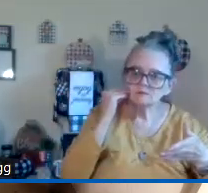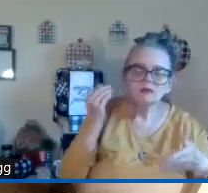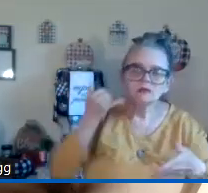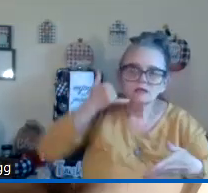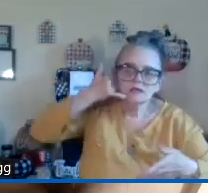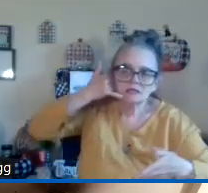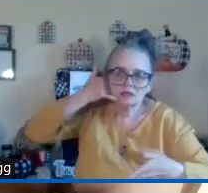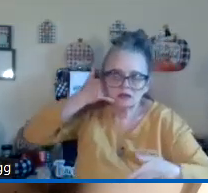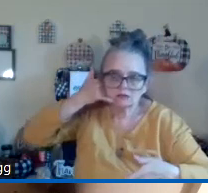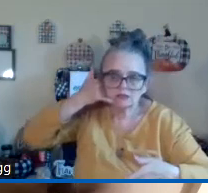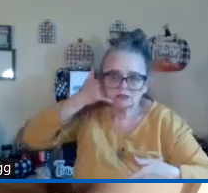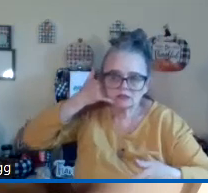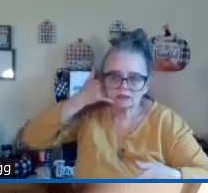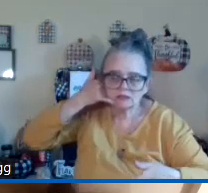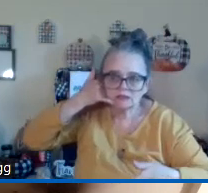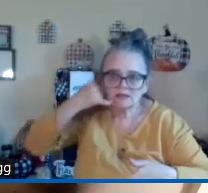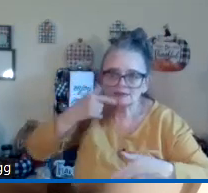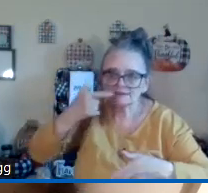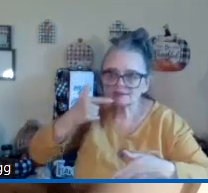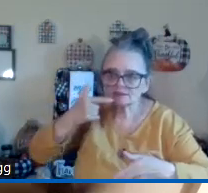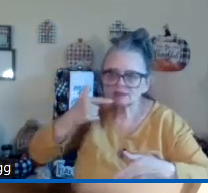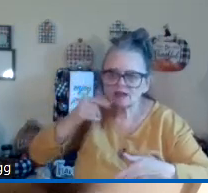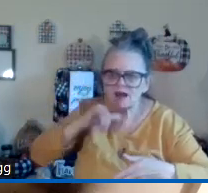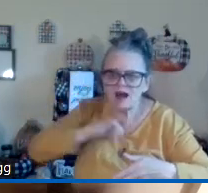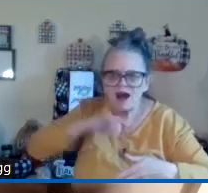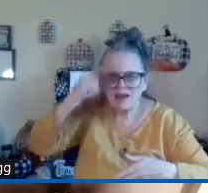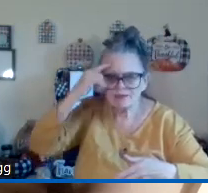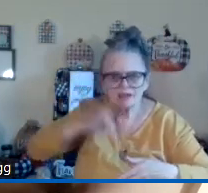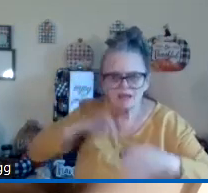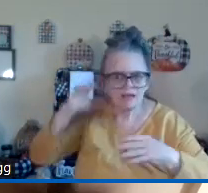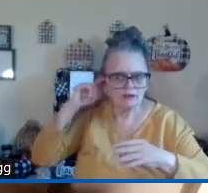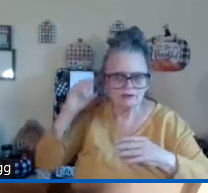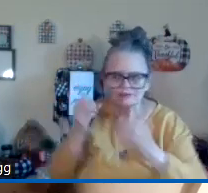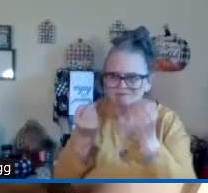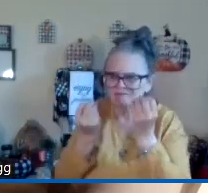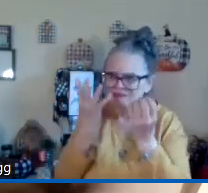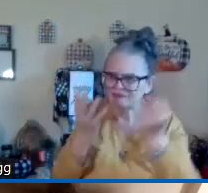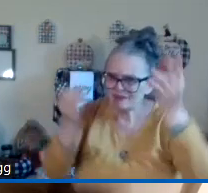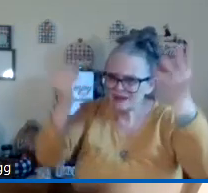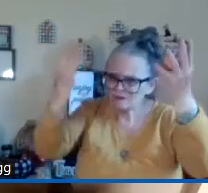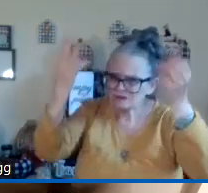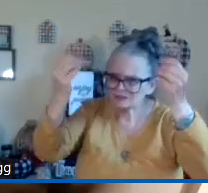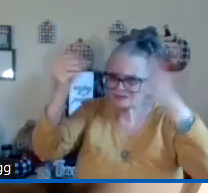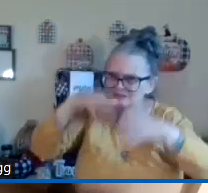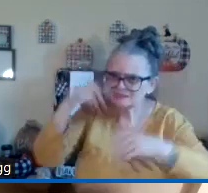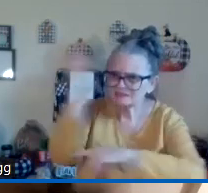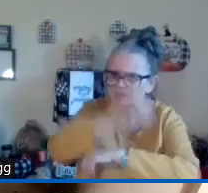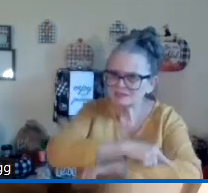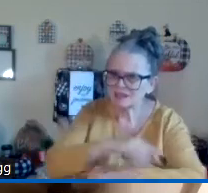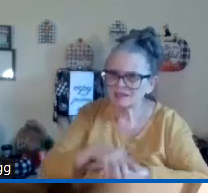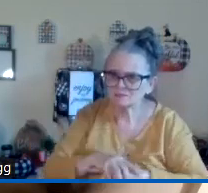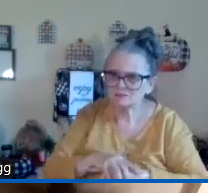do it, give it, because then God will be sure to see that you are taken care